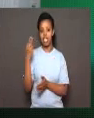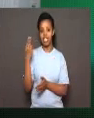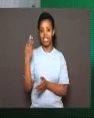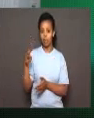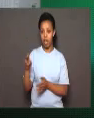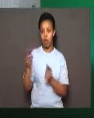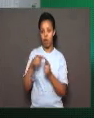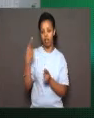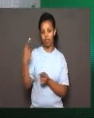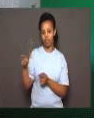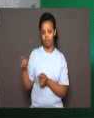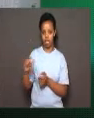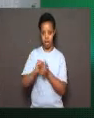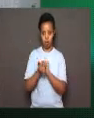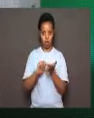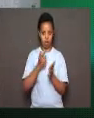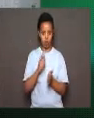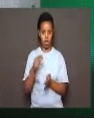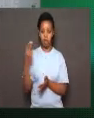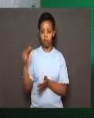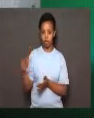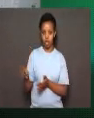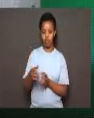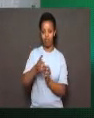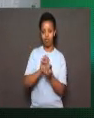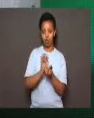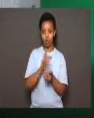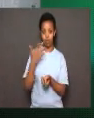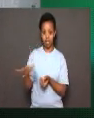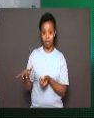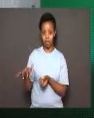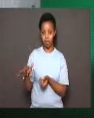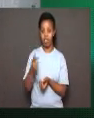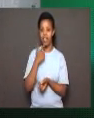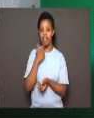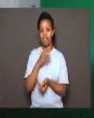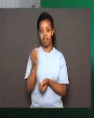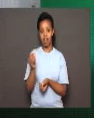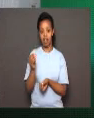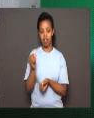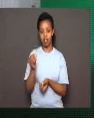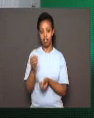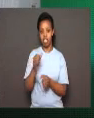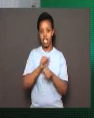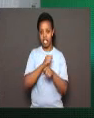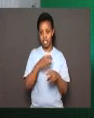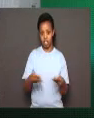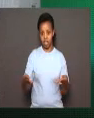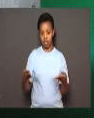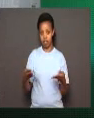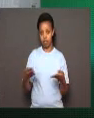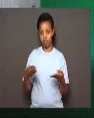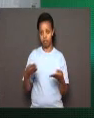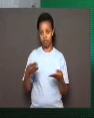green, yellow, orange, red, and then brick red or